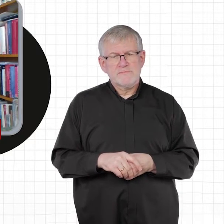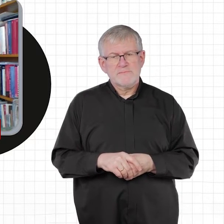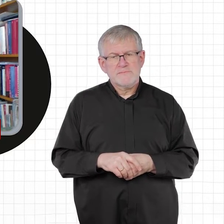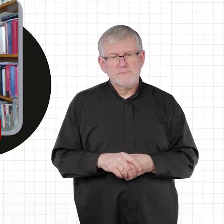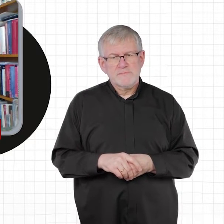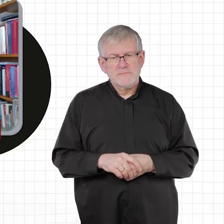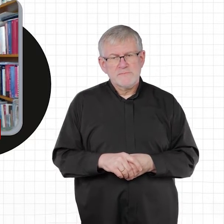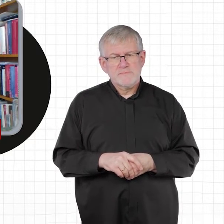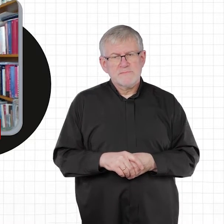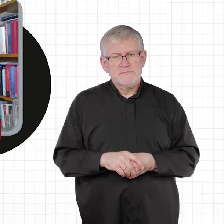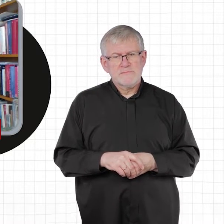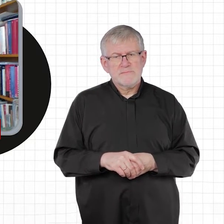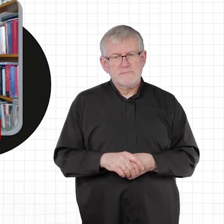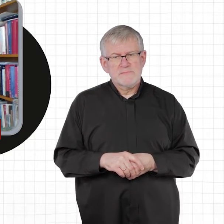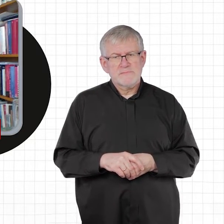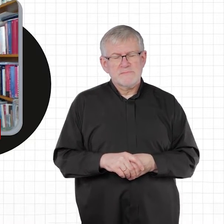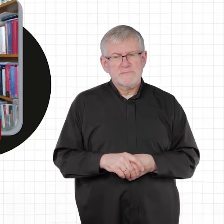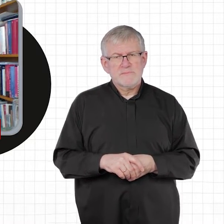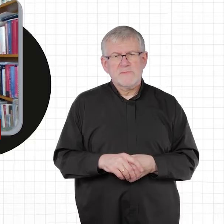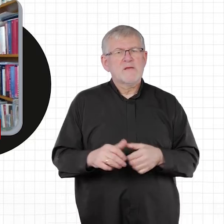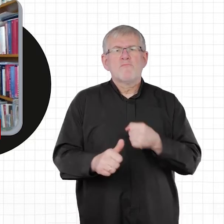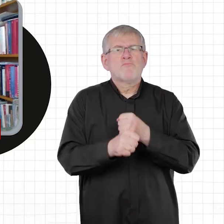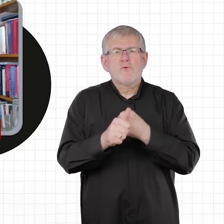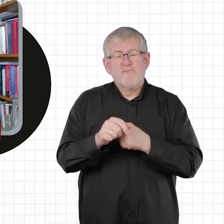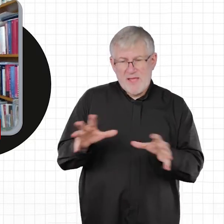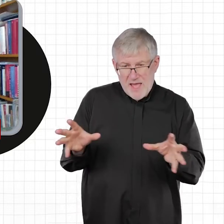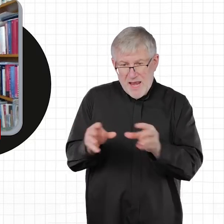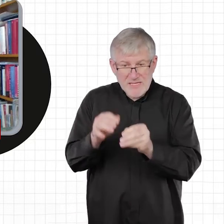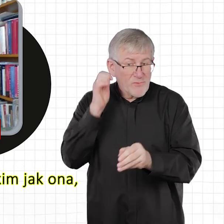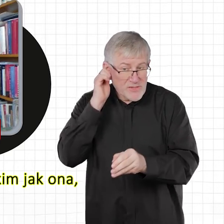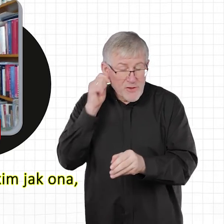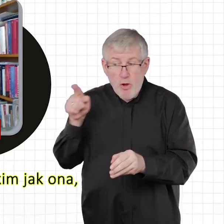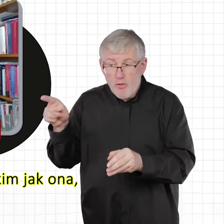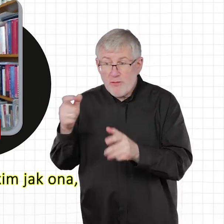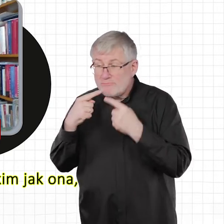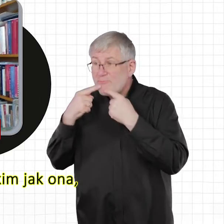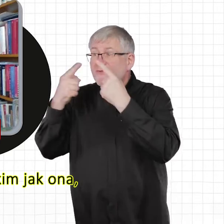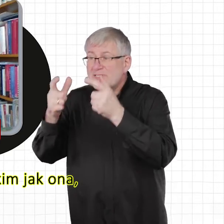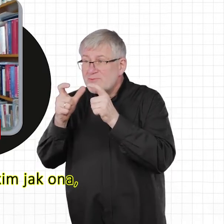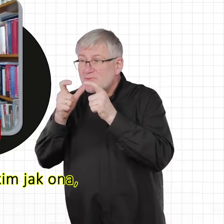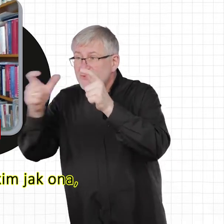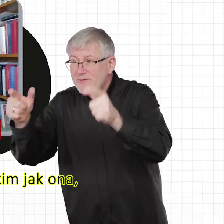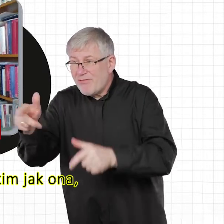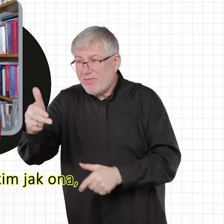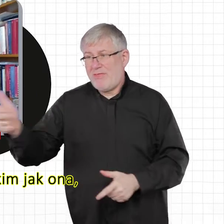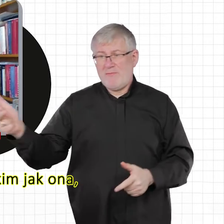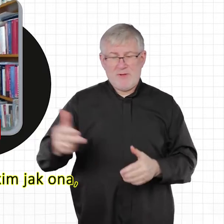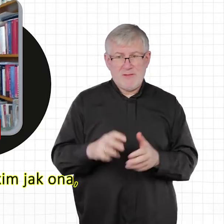But it's very important because this is how changes happen. Yeah, exactly.